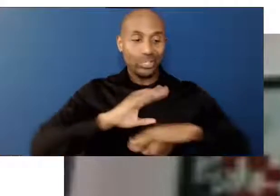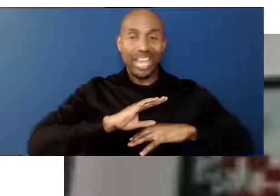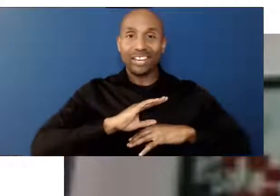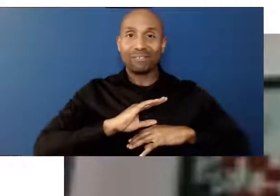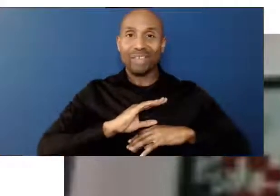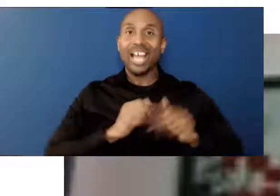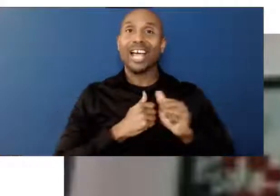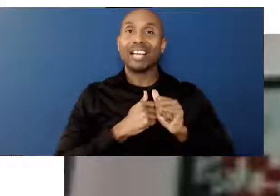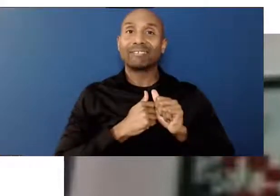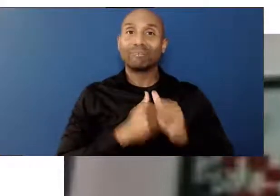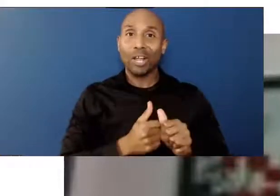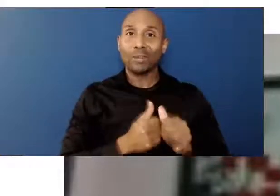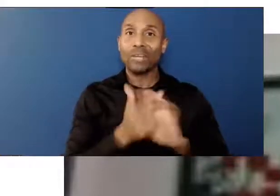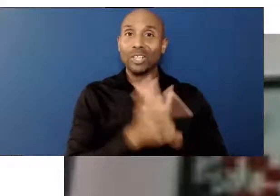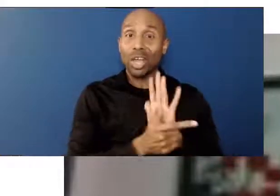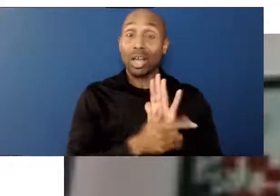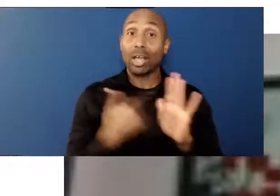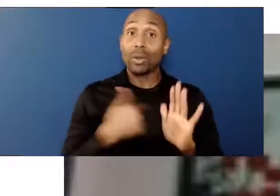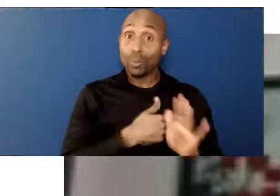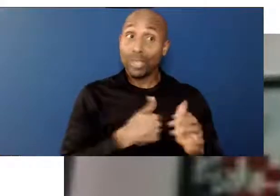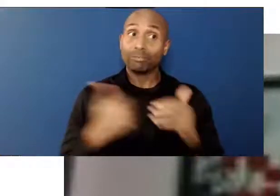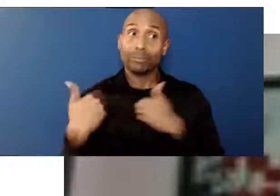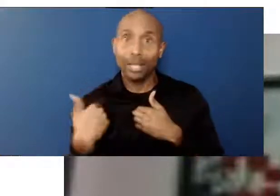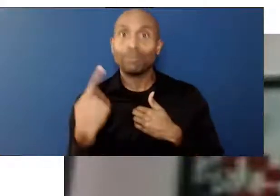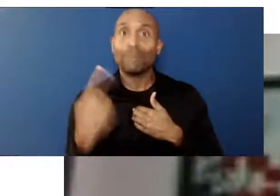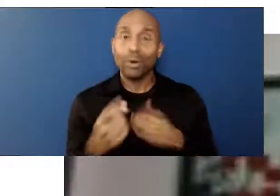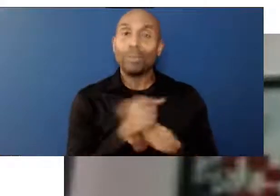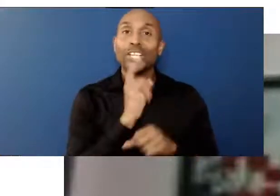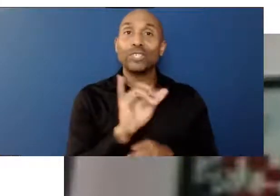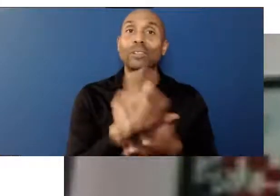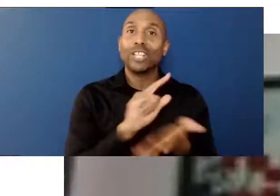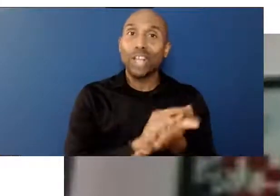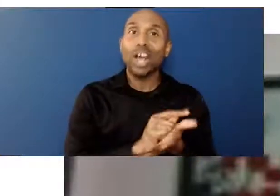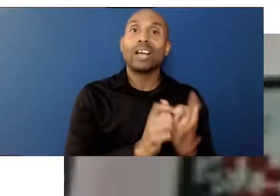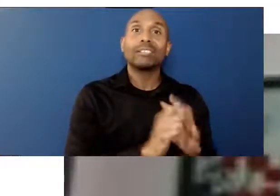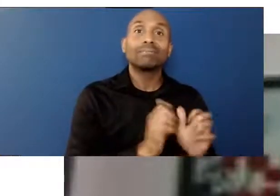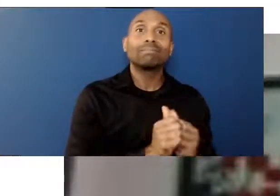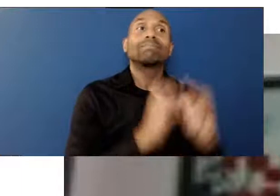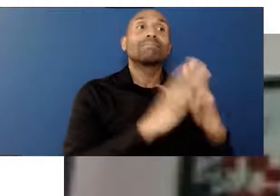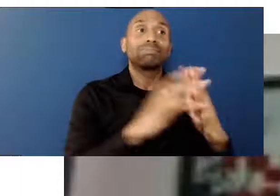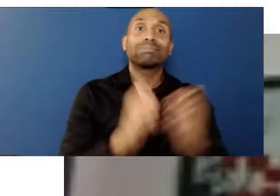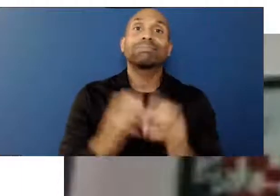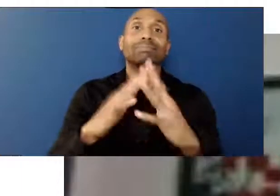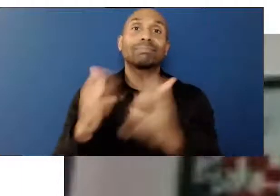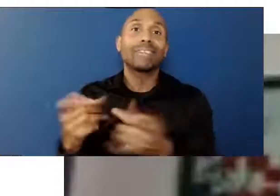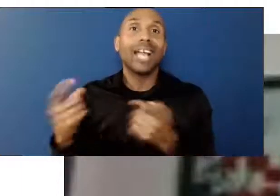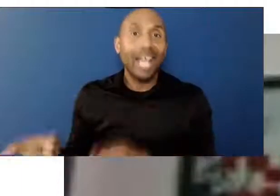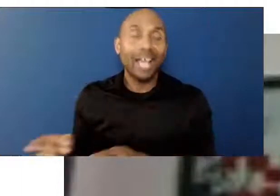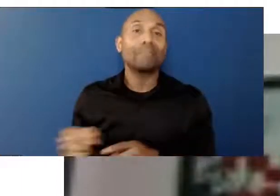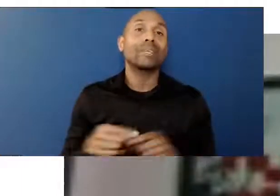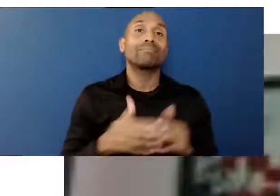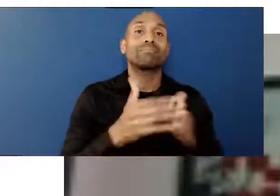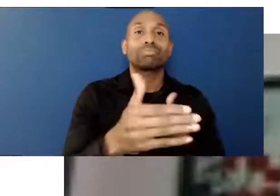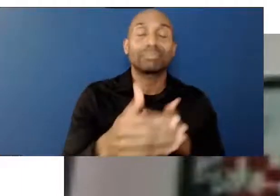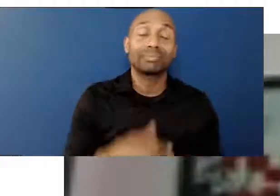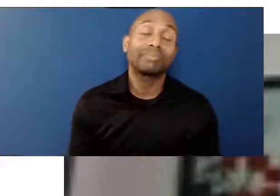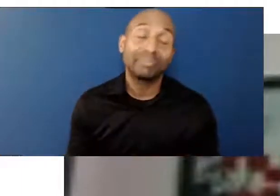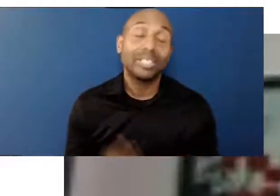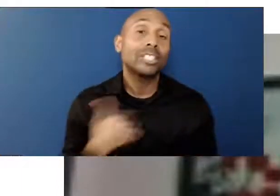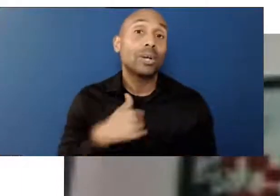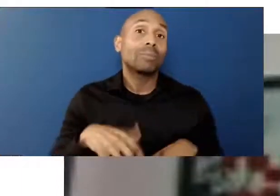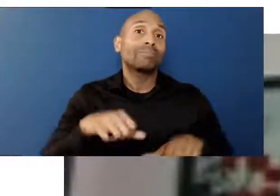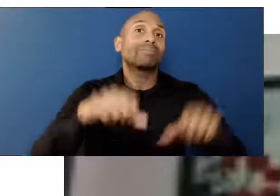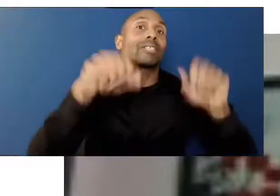we've sort of picked up the work and started taking on more actions as the years have passed. The other thing is that we're